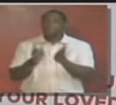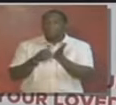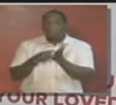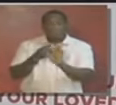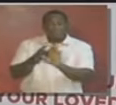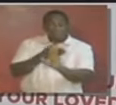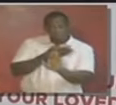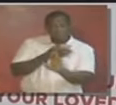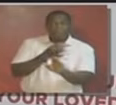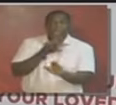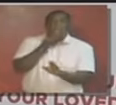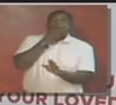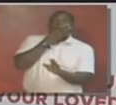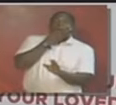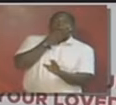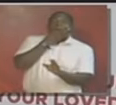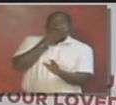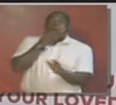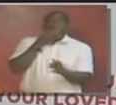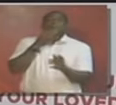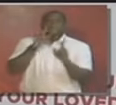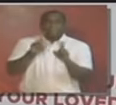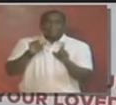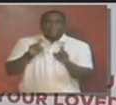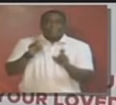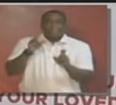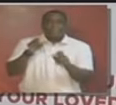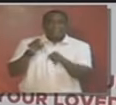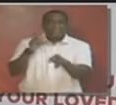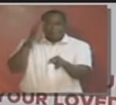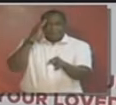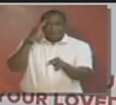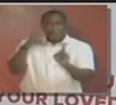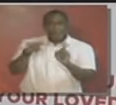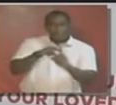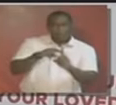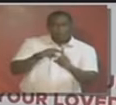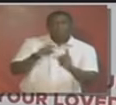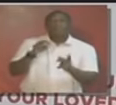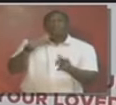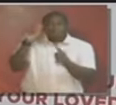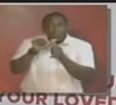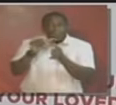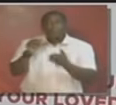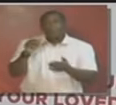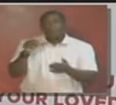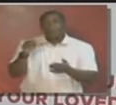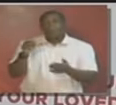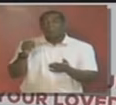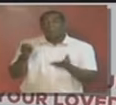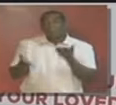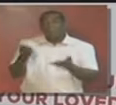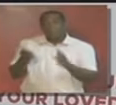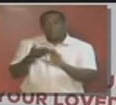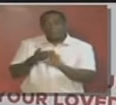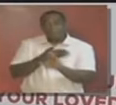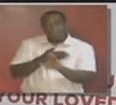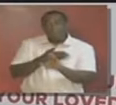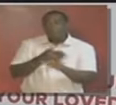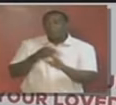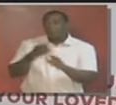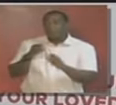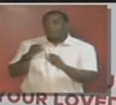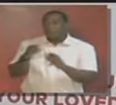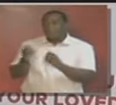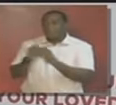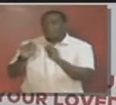knows that they are positive, there may have been, of course, normal exposure within the household because people within a household would not be wearing masks. It's the